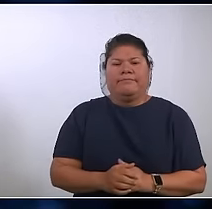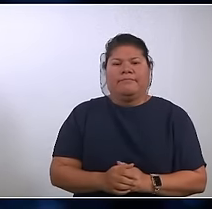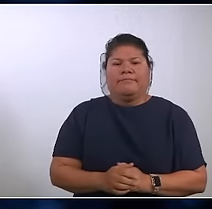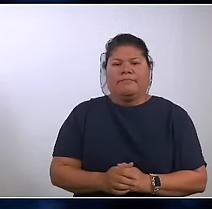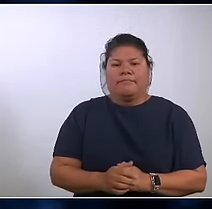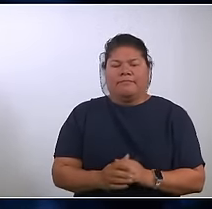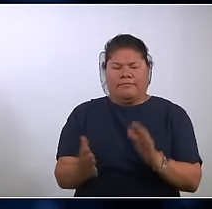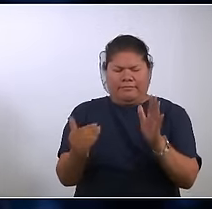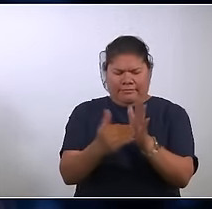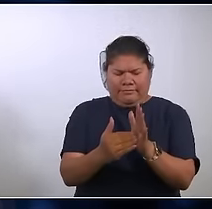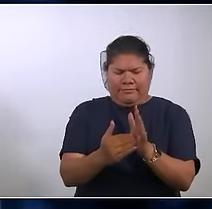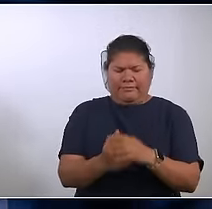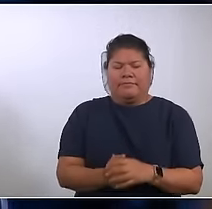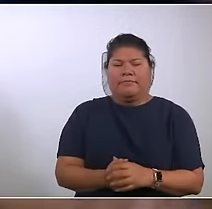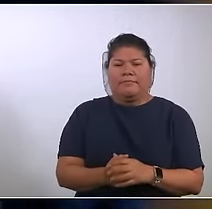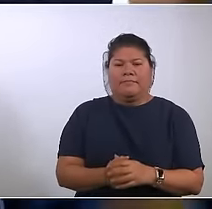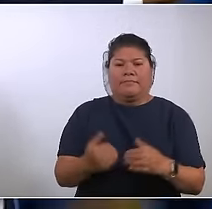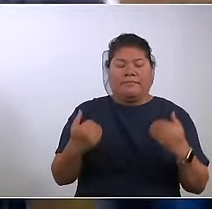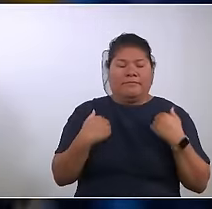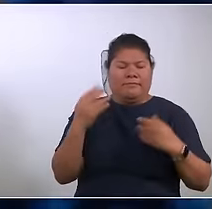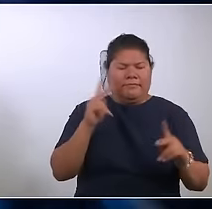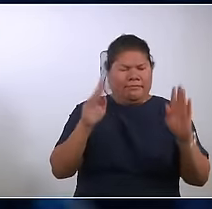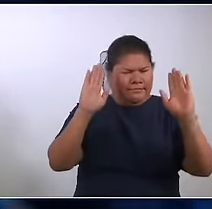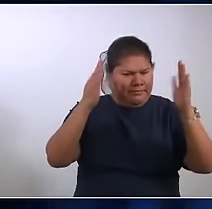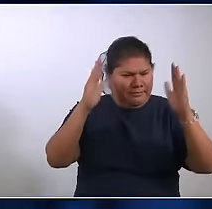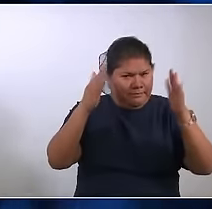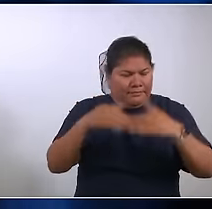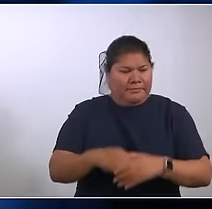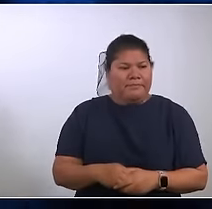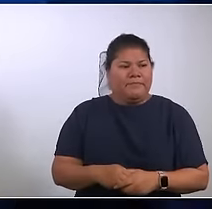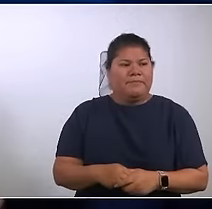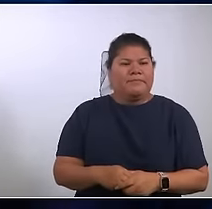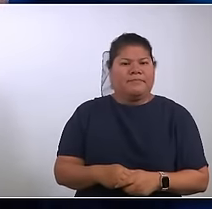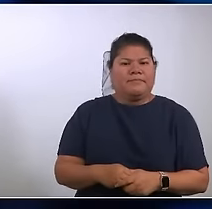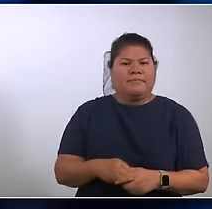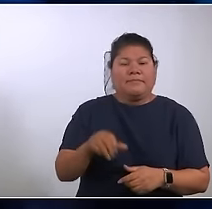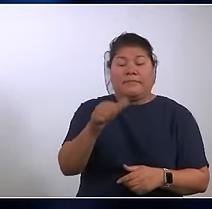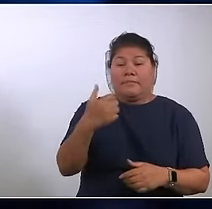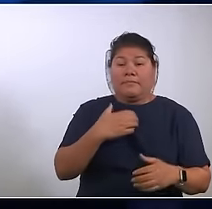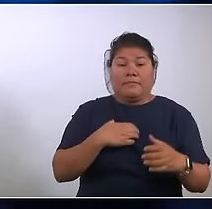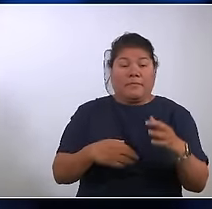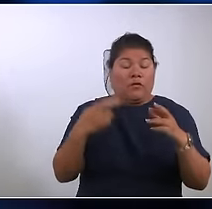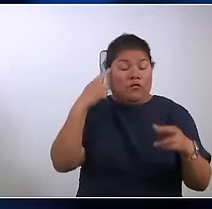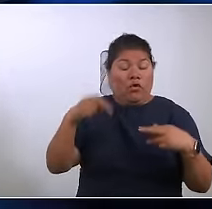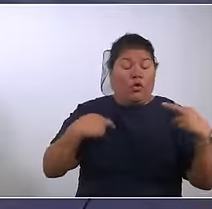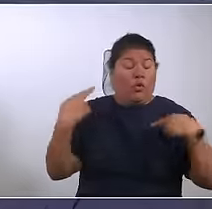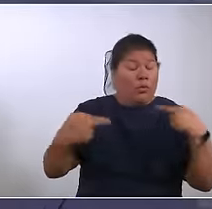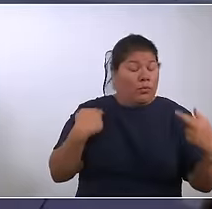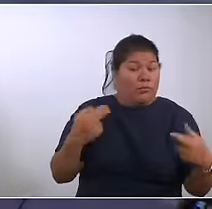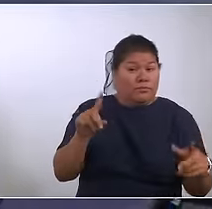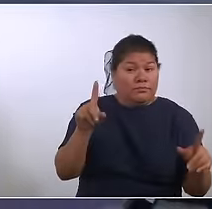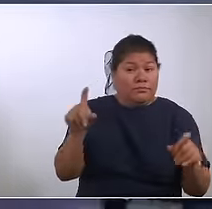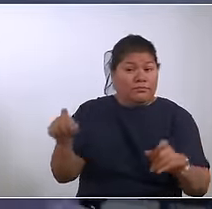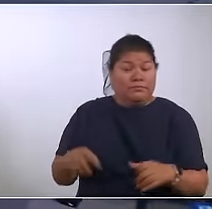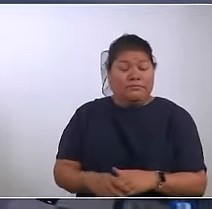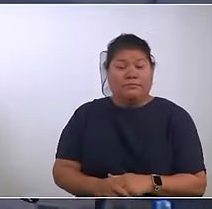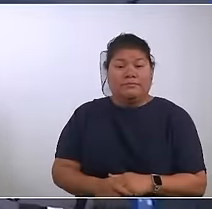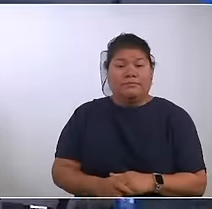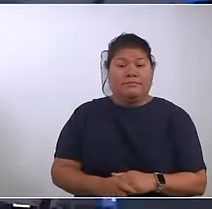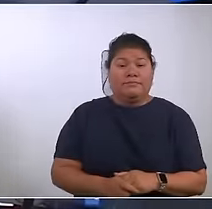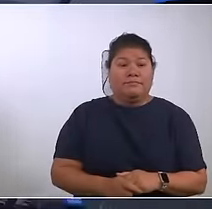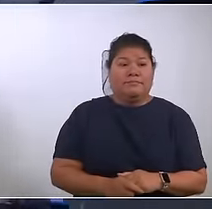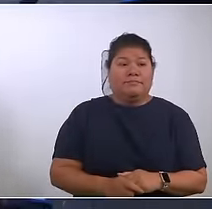I'm going to say it again. Una vez más. Young people listen. Jóvenes, escuchen. Anybody here hungry for a revival? ¿Alguien tiene hambre de avivamiento?